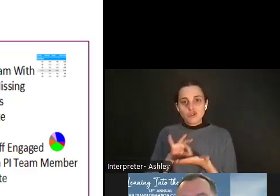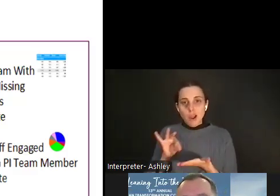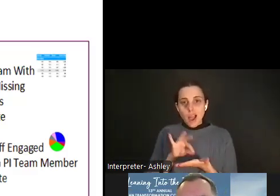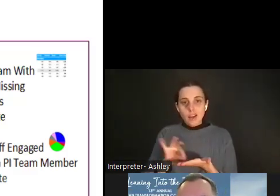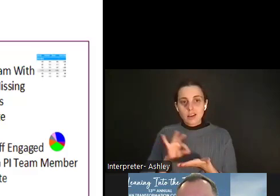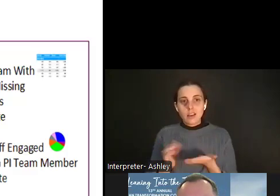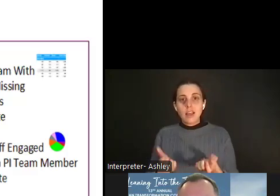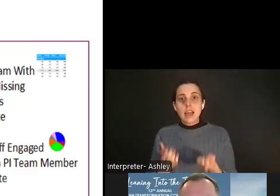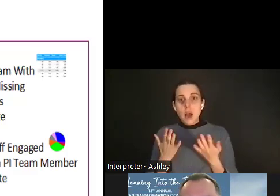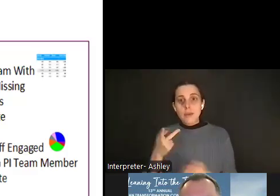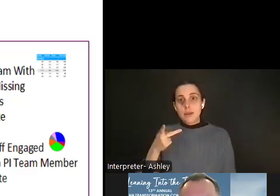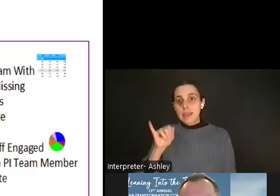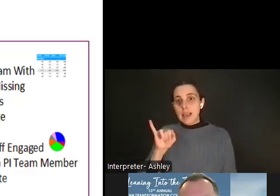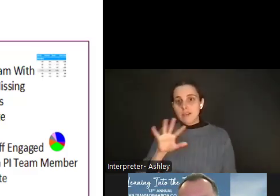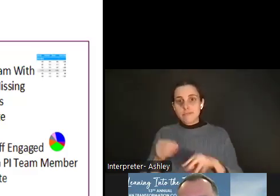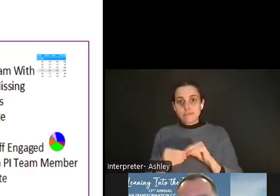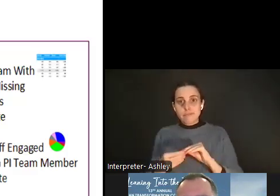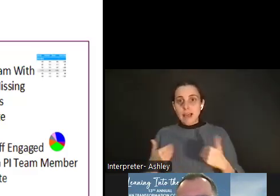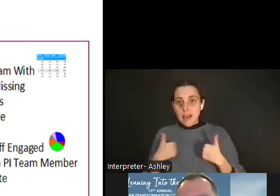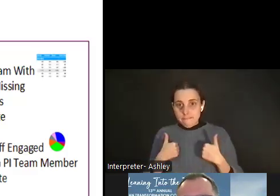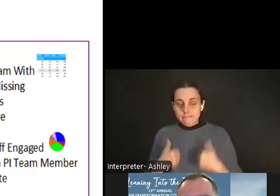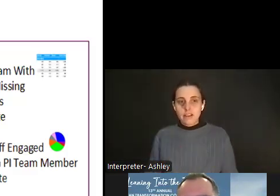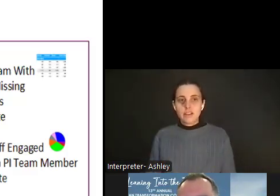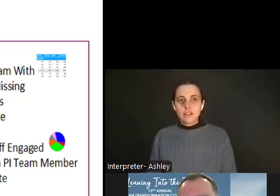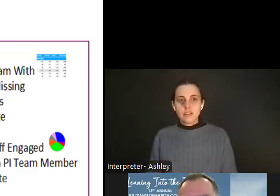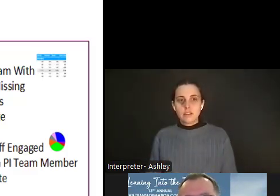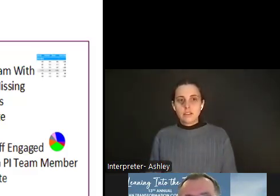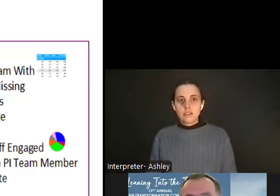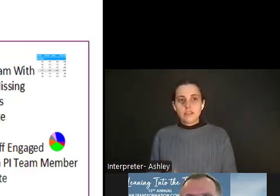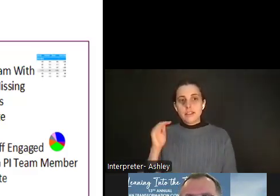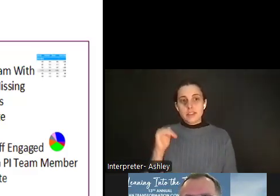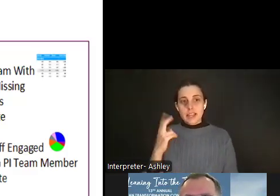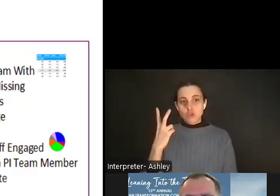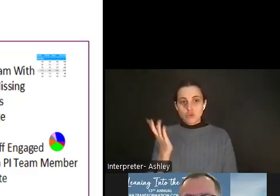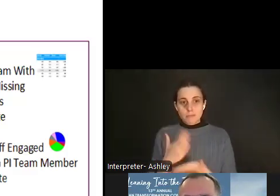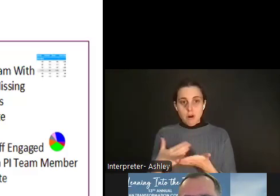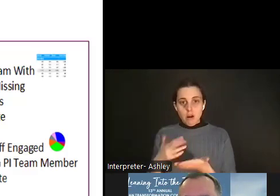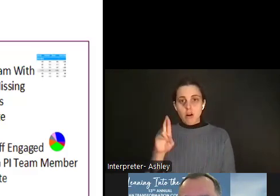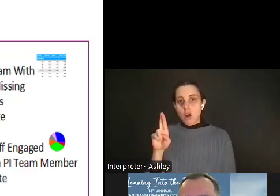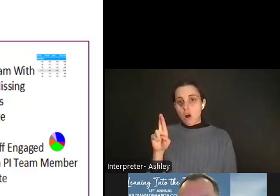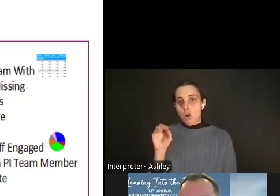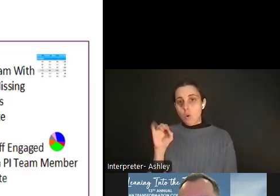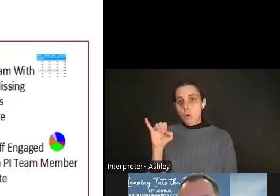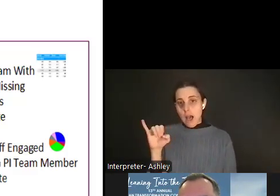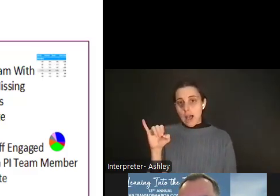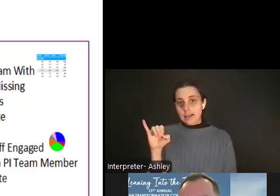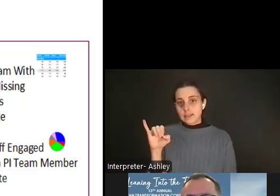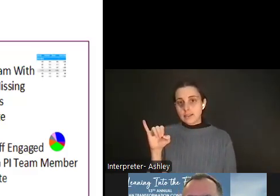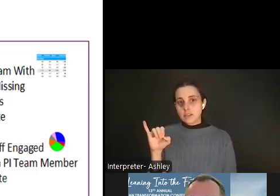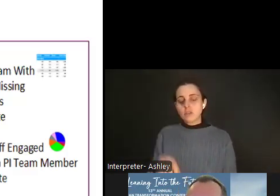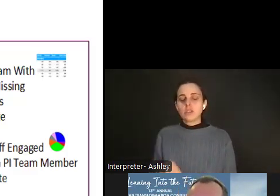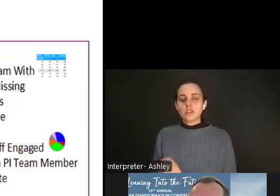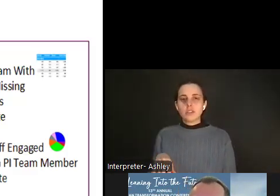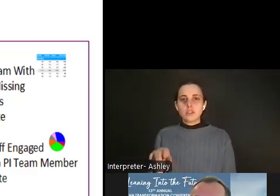since the inception of the program. And then the next two are ROI, so the return on investment,